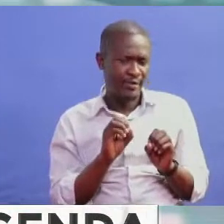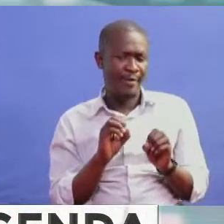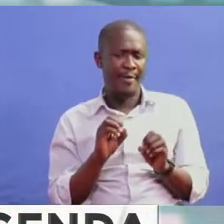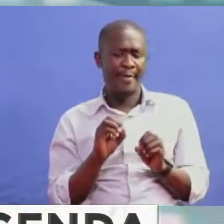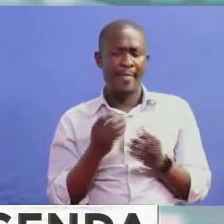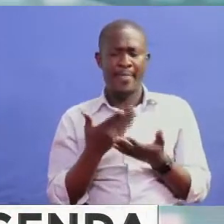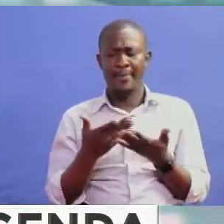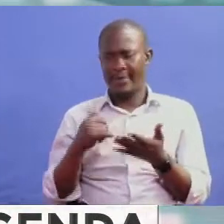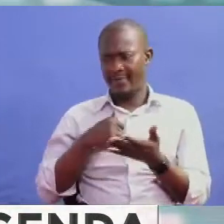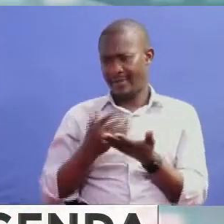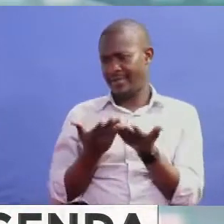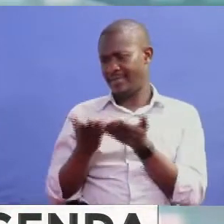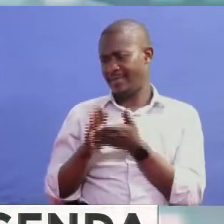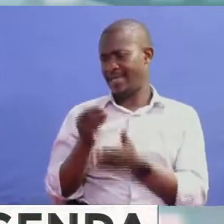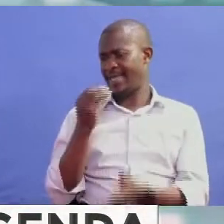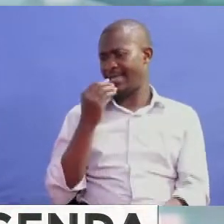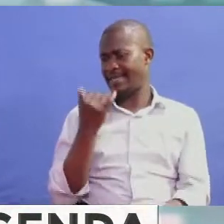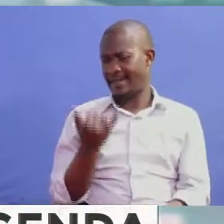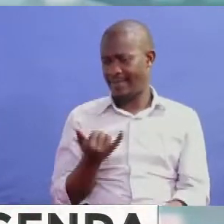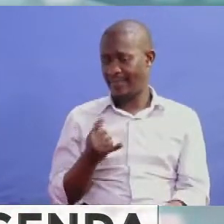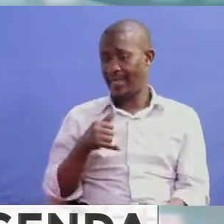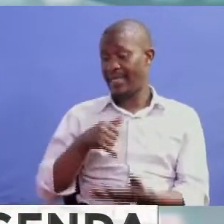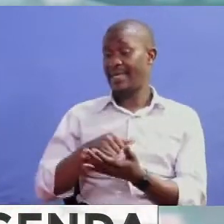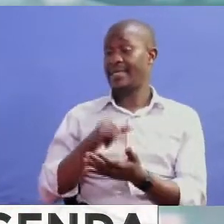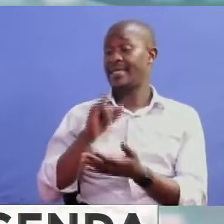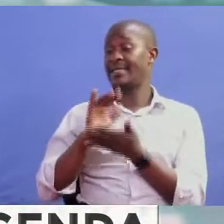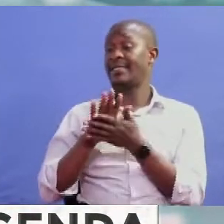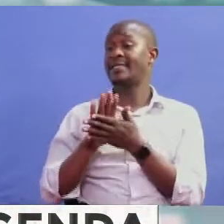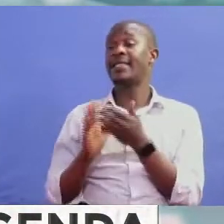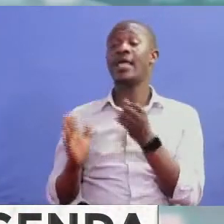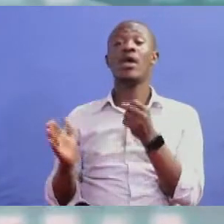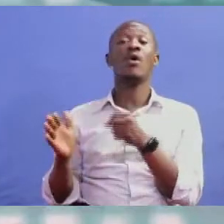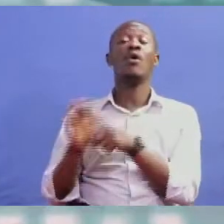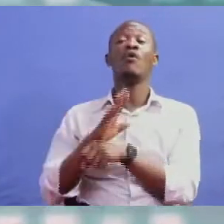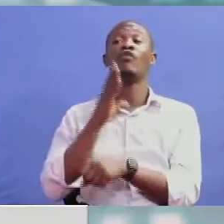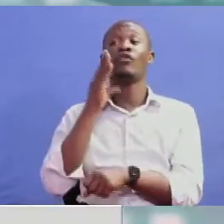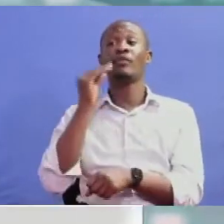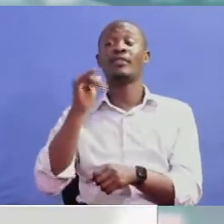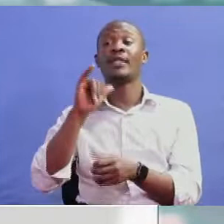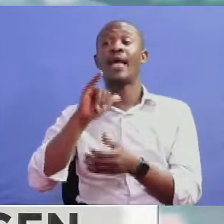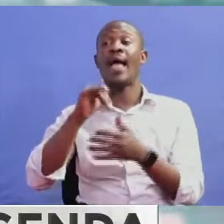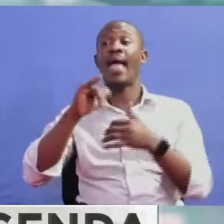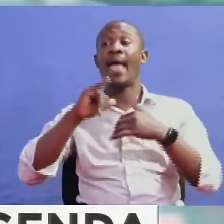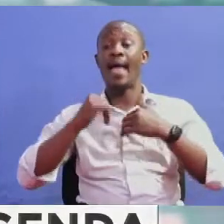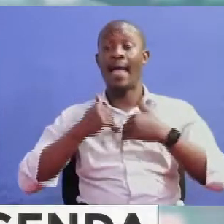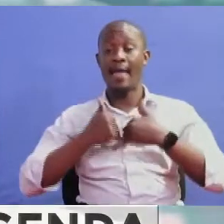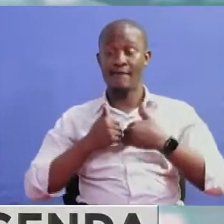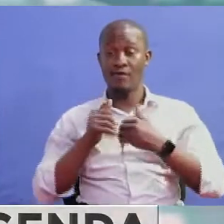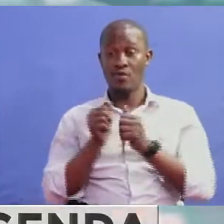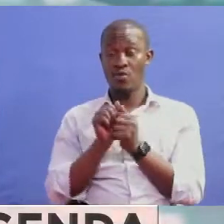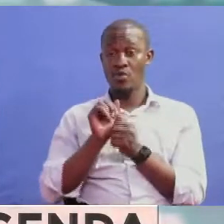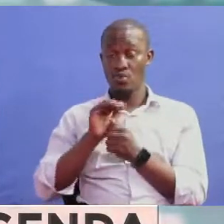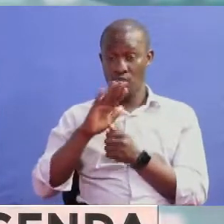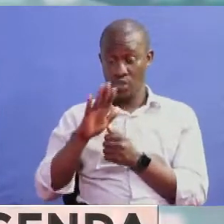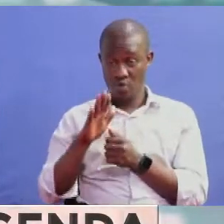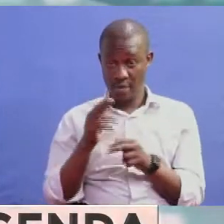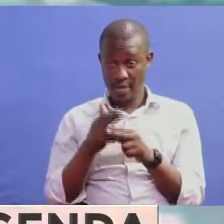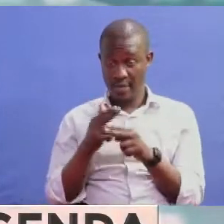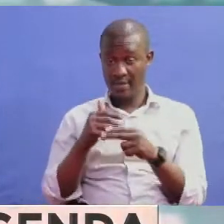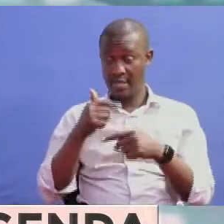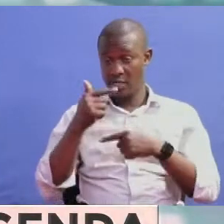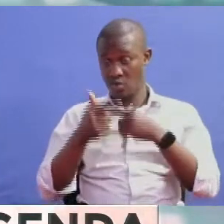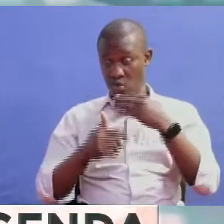service that I consume. It is the overall experience I have with your brand. And it goes